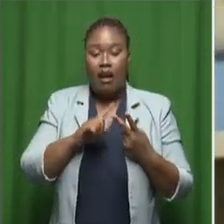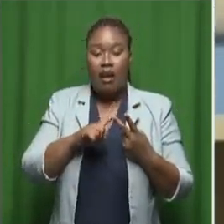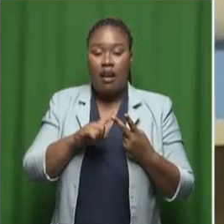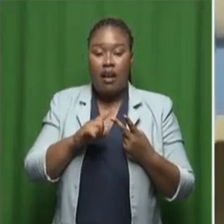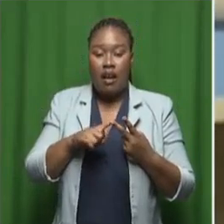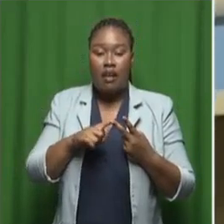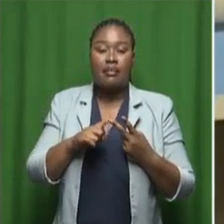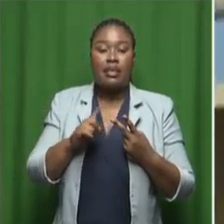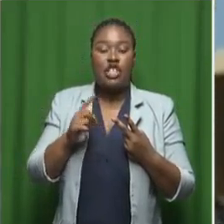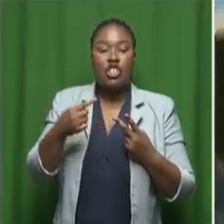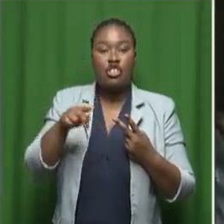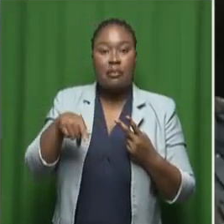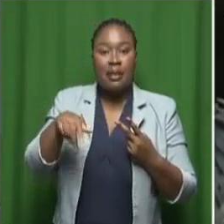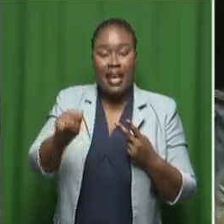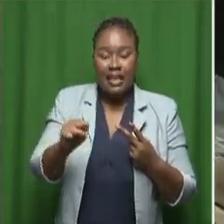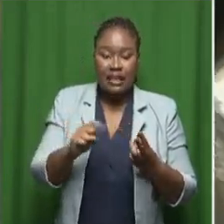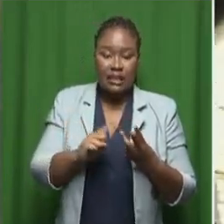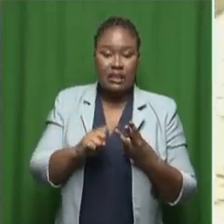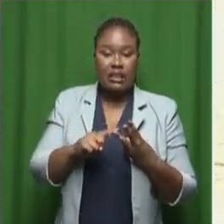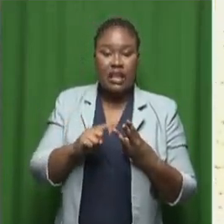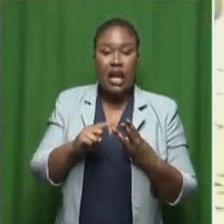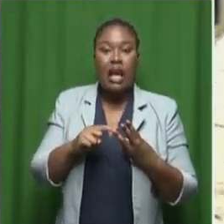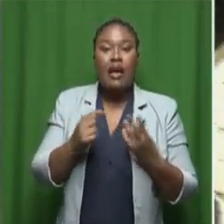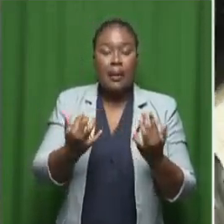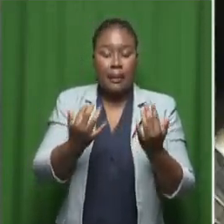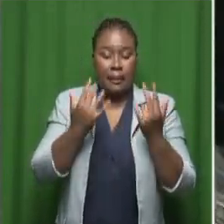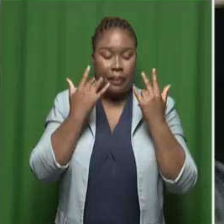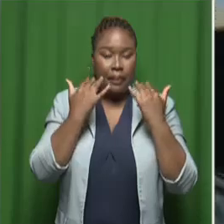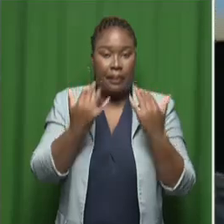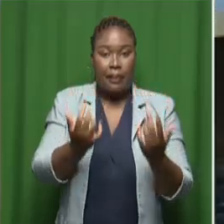hands-free GPS, aircon.